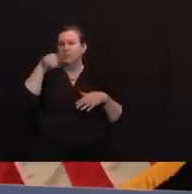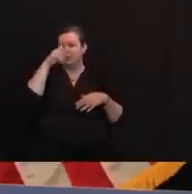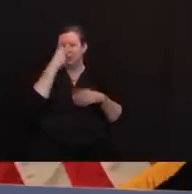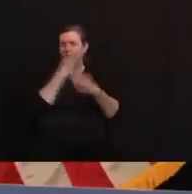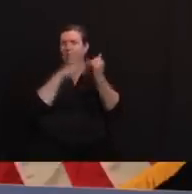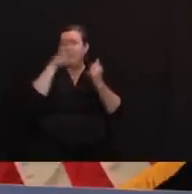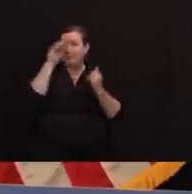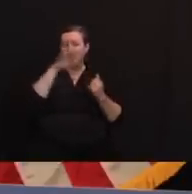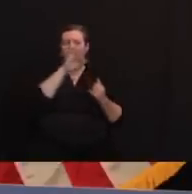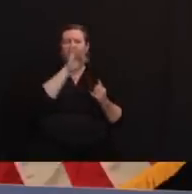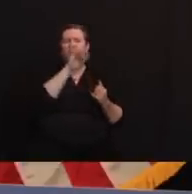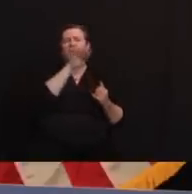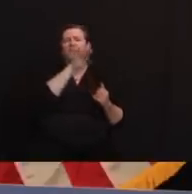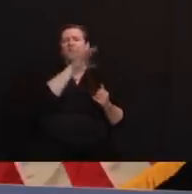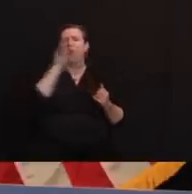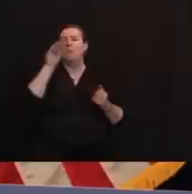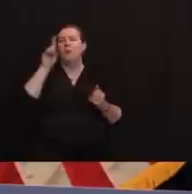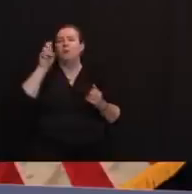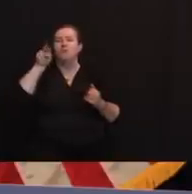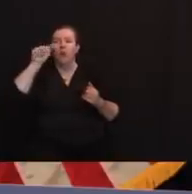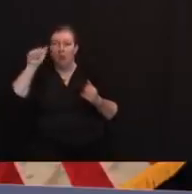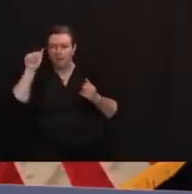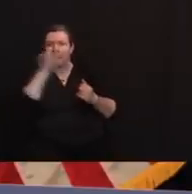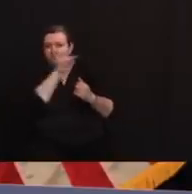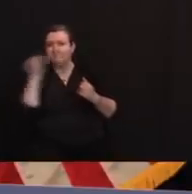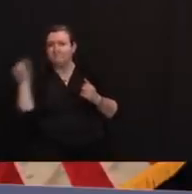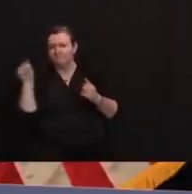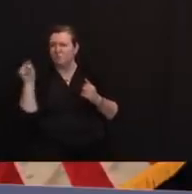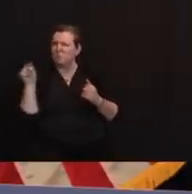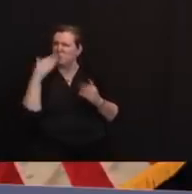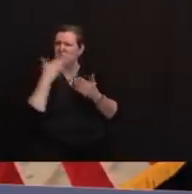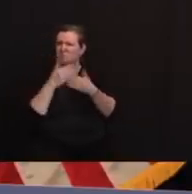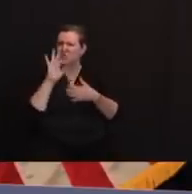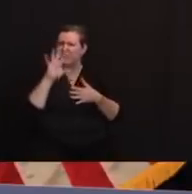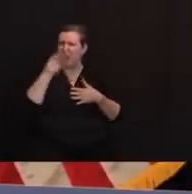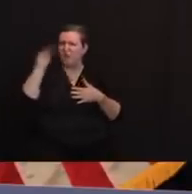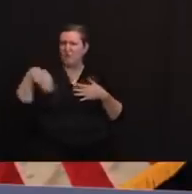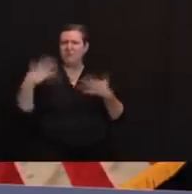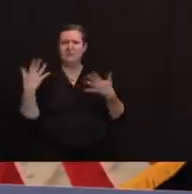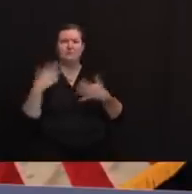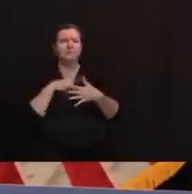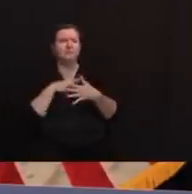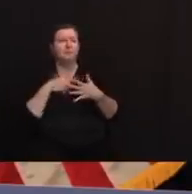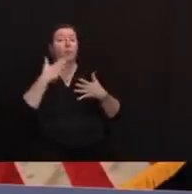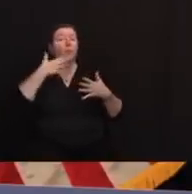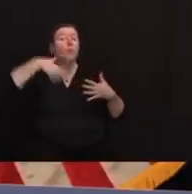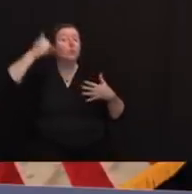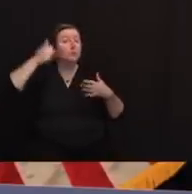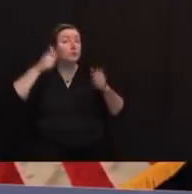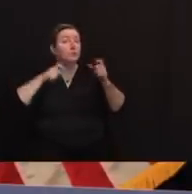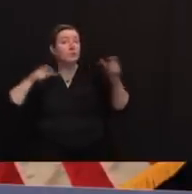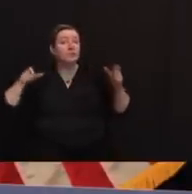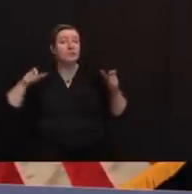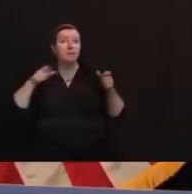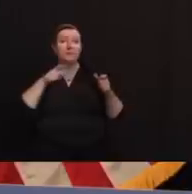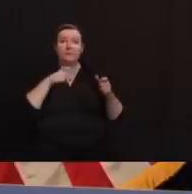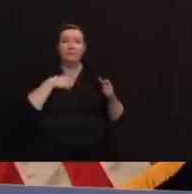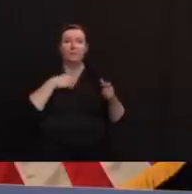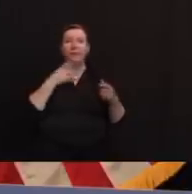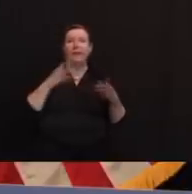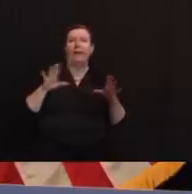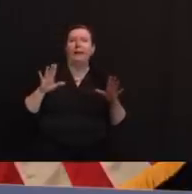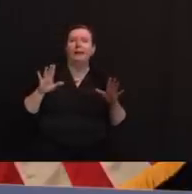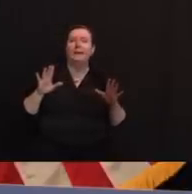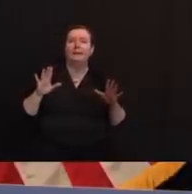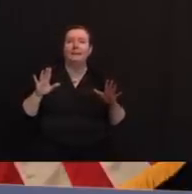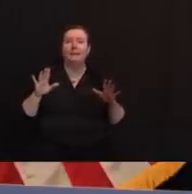of. And that's true in even subpopulations, such as the older populations, which typically don't have such a good response. So that's number one that's